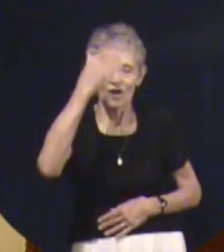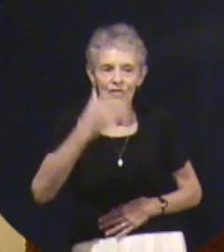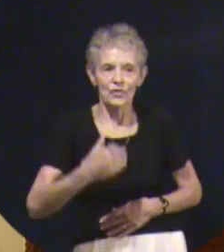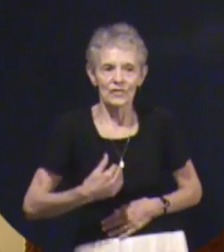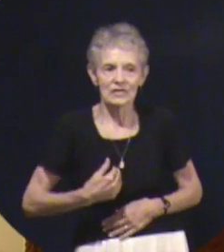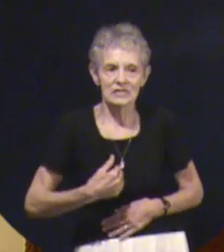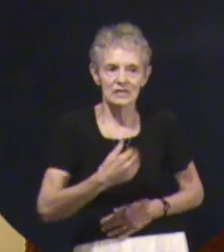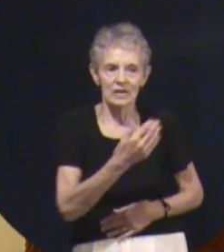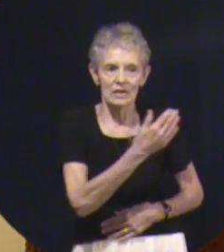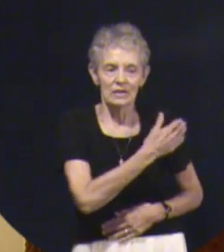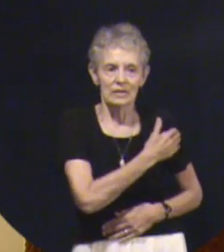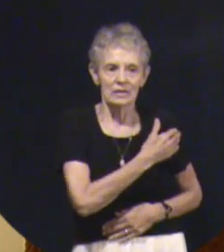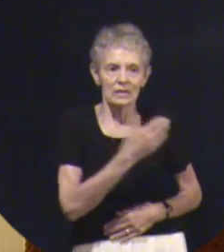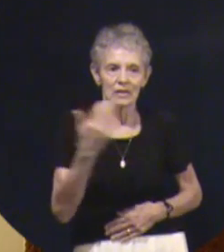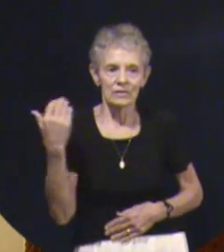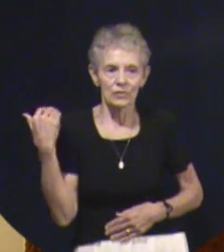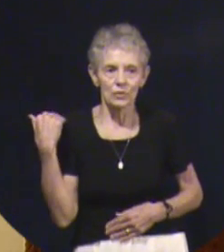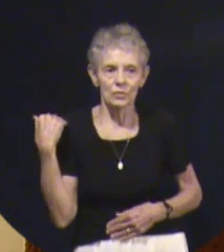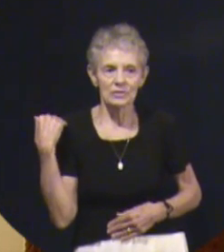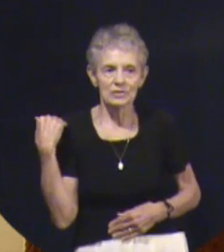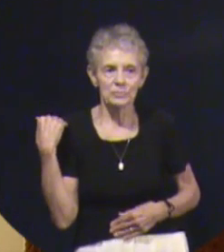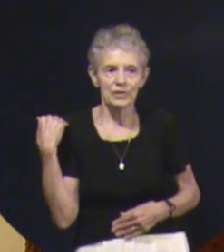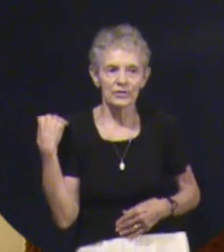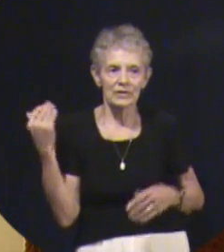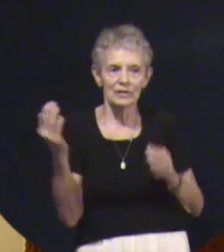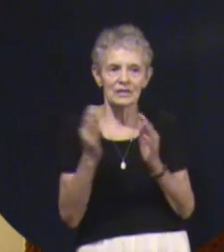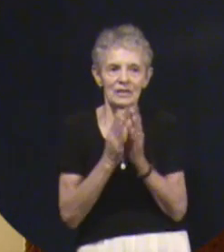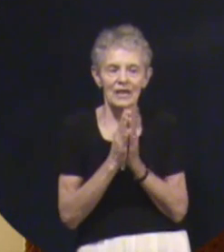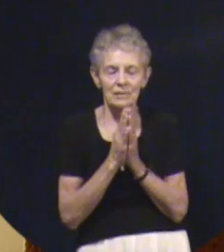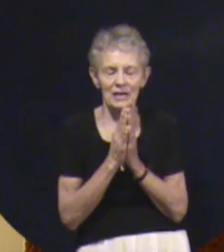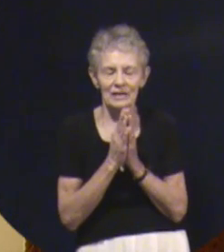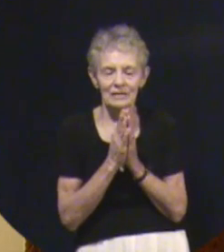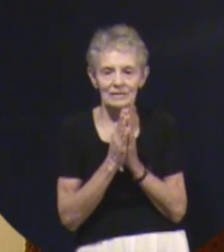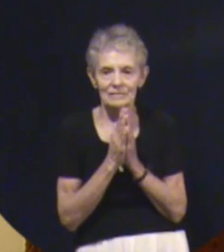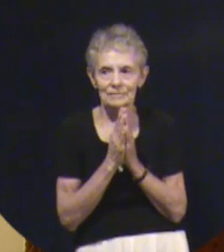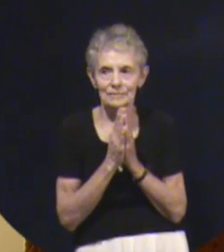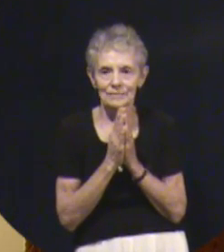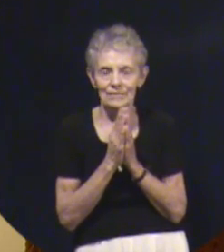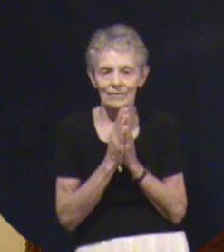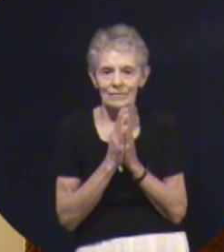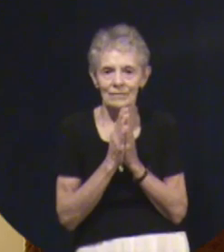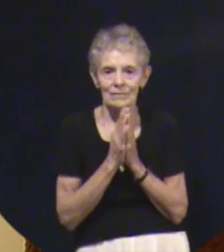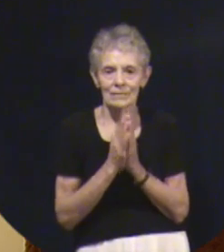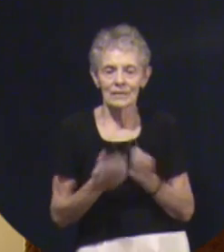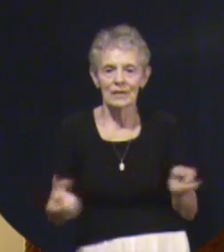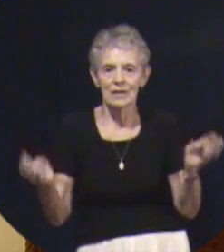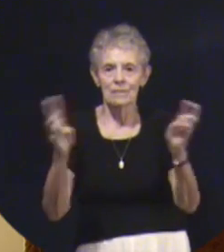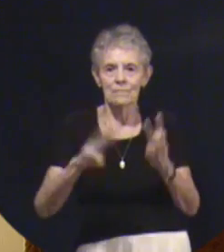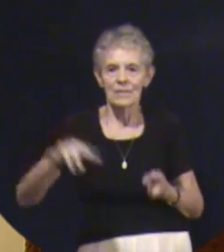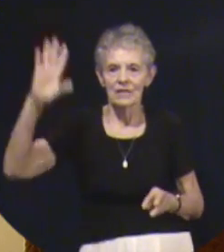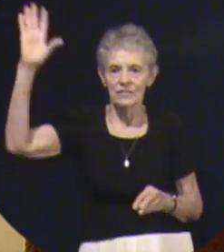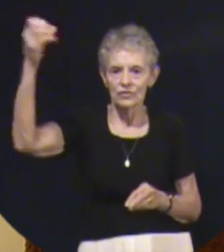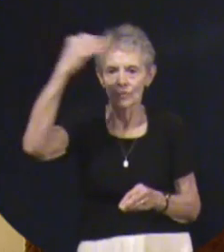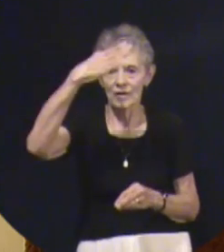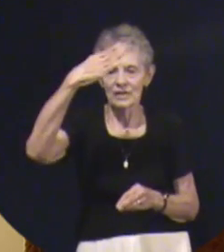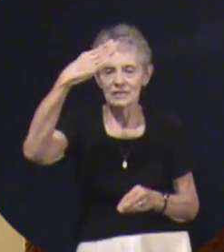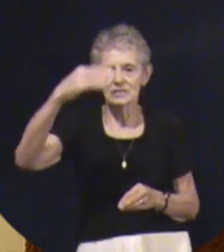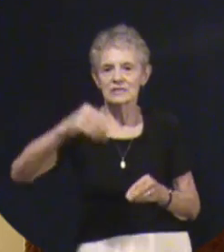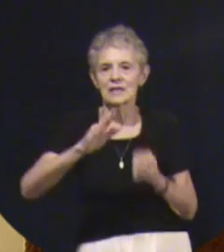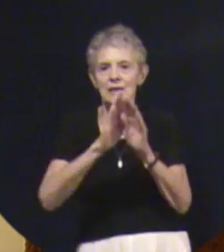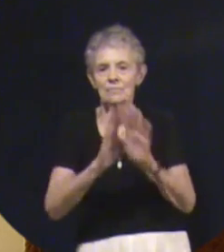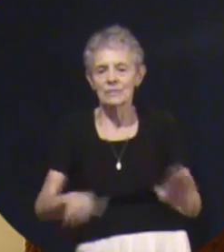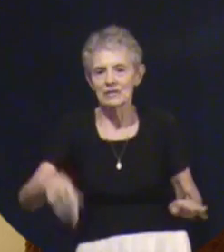the name of the Father, and of the Son, and of the Holy Spirit. Amen. May the grace and peace of God our